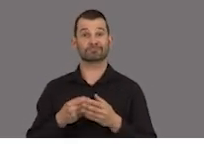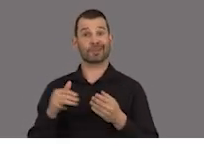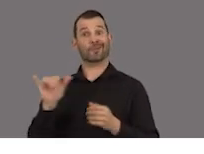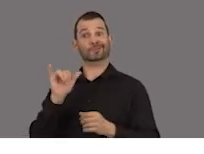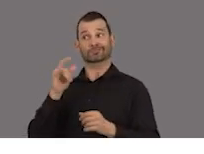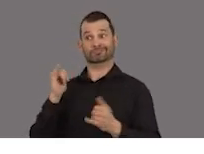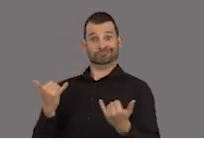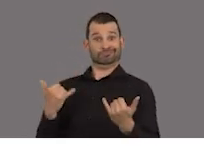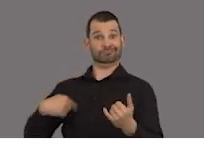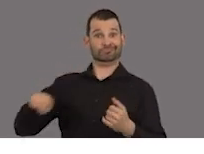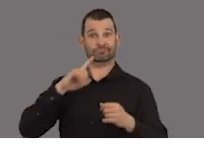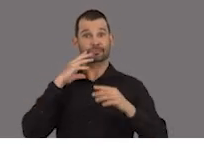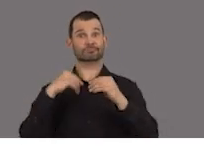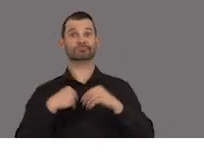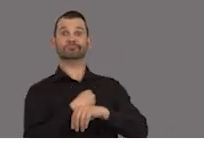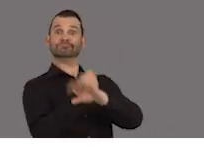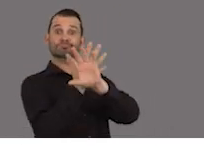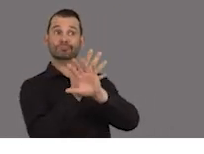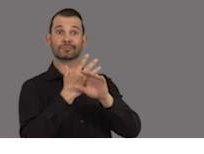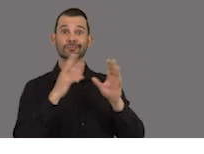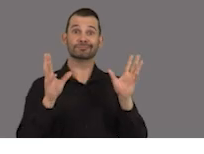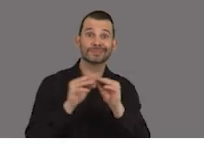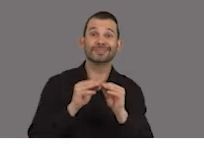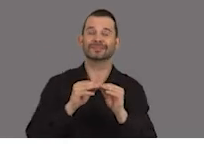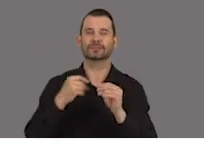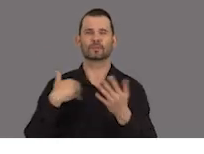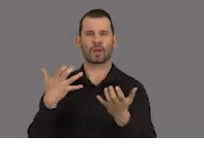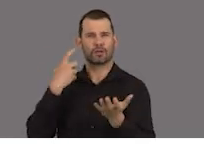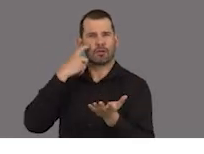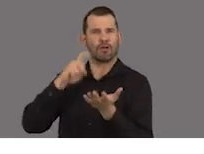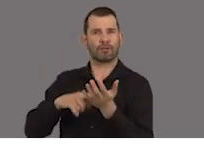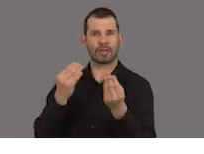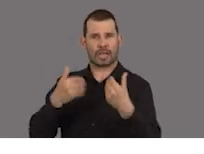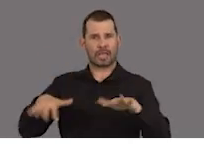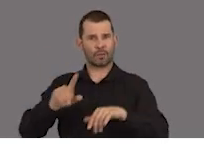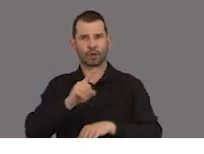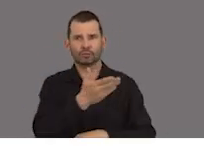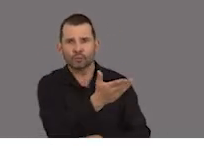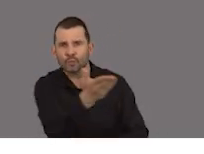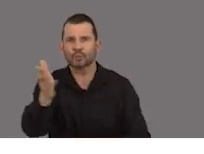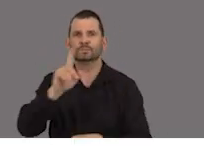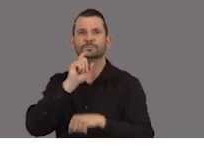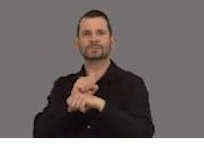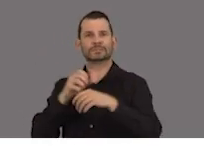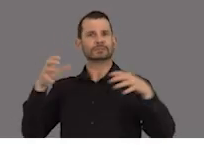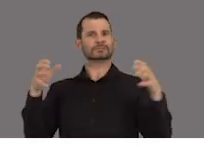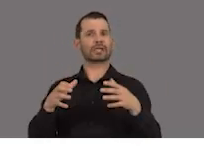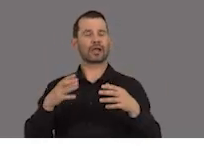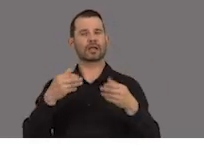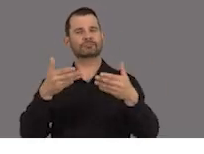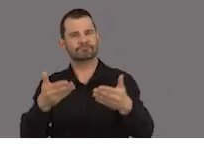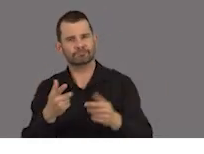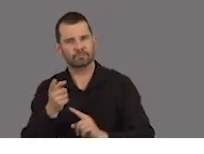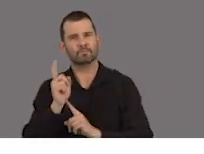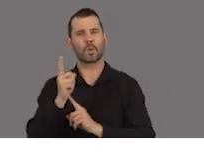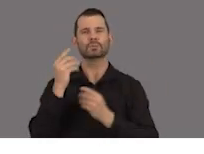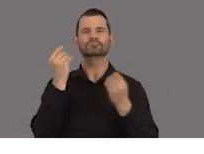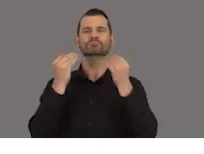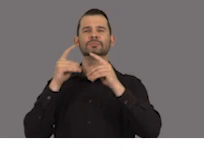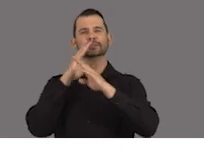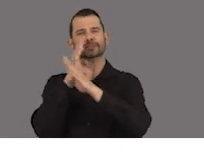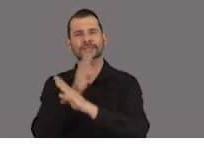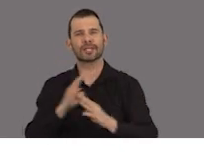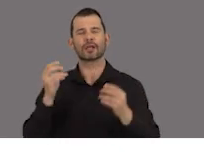we are meeting virtually, I also want to acknowledge the lands on which you are gathered from and invite you to take a moment of